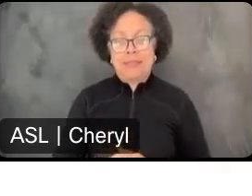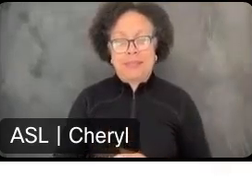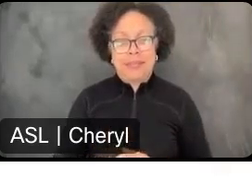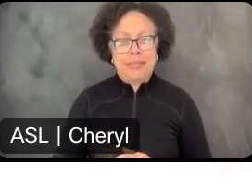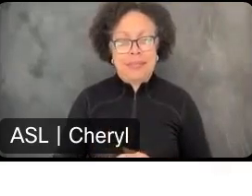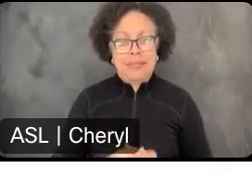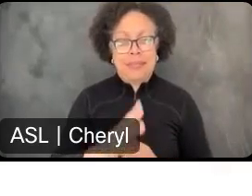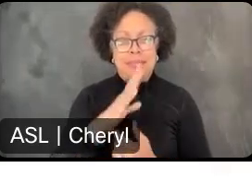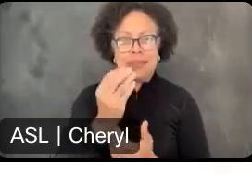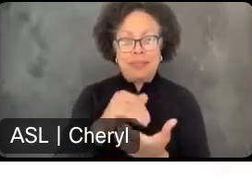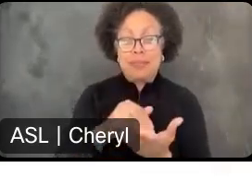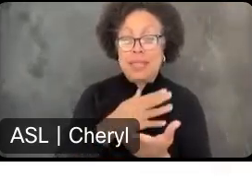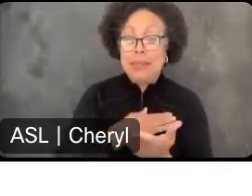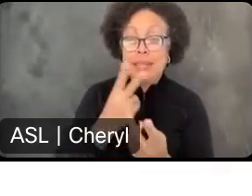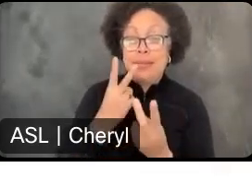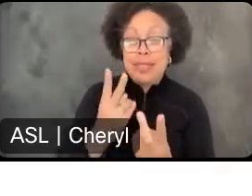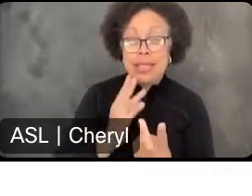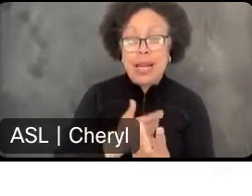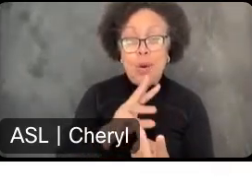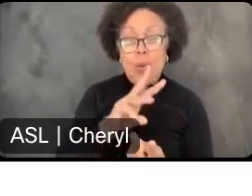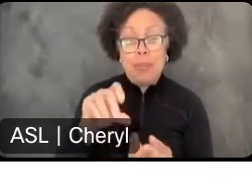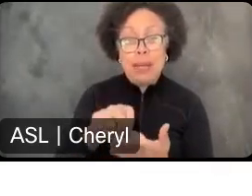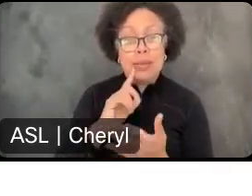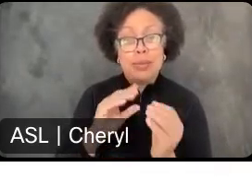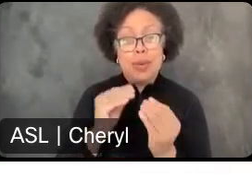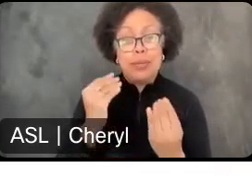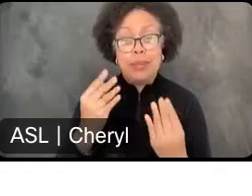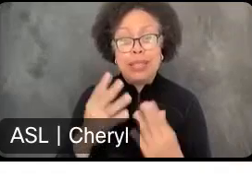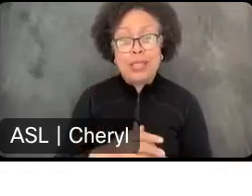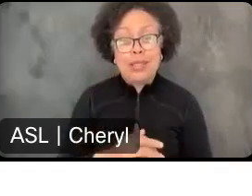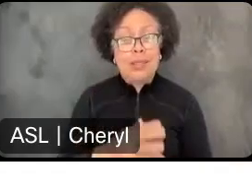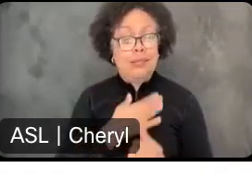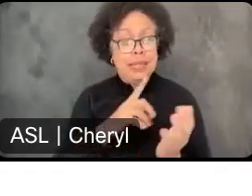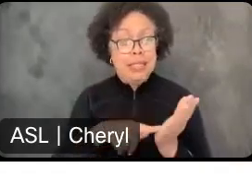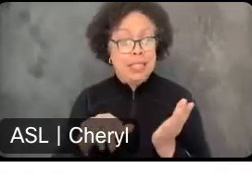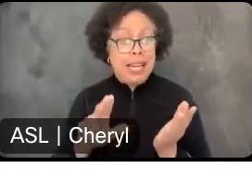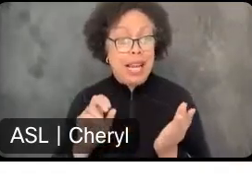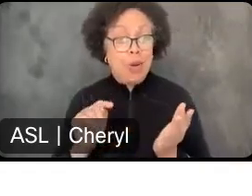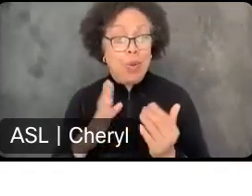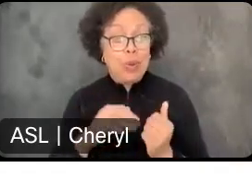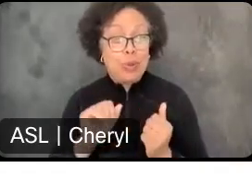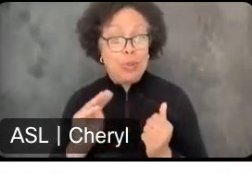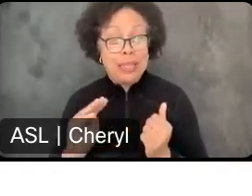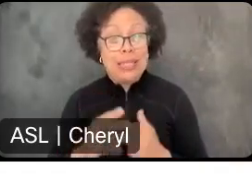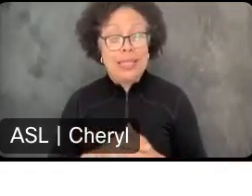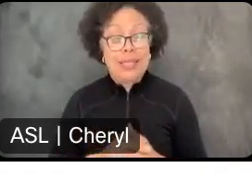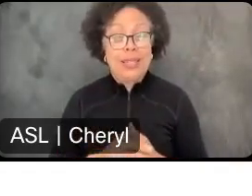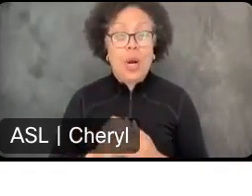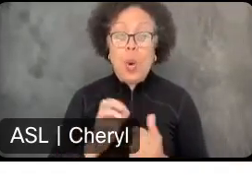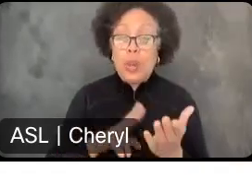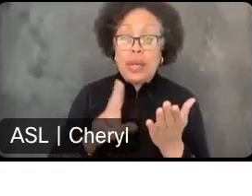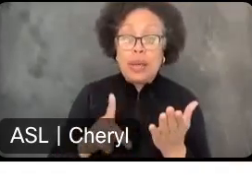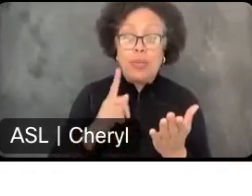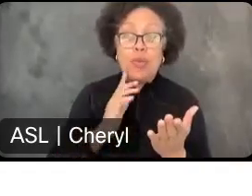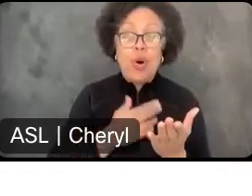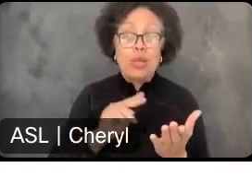And then please visit our website for more information and be sure to check us out on social media or sign up for our